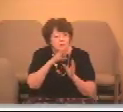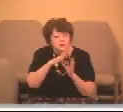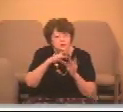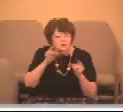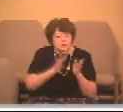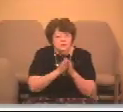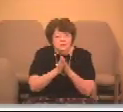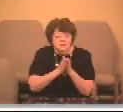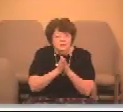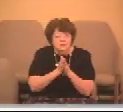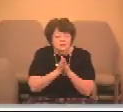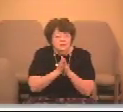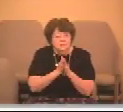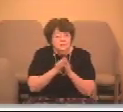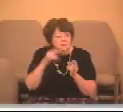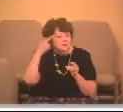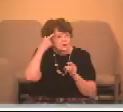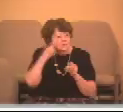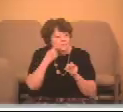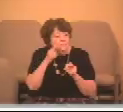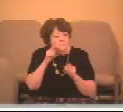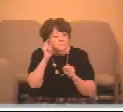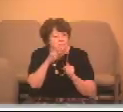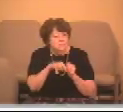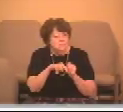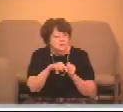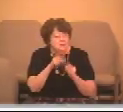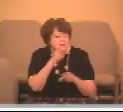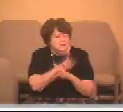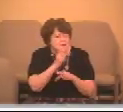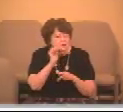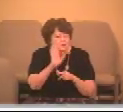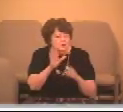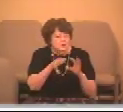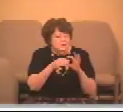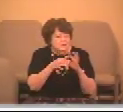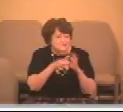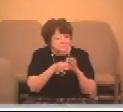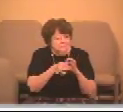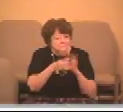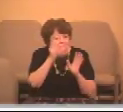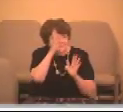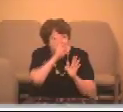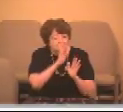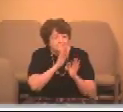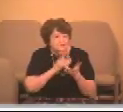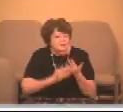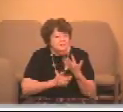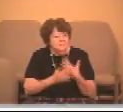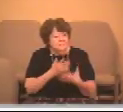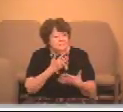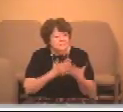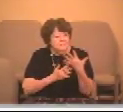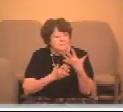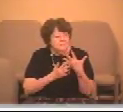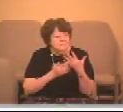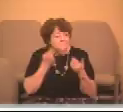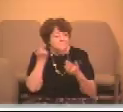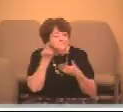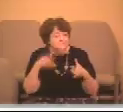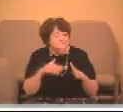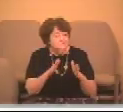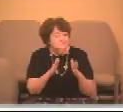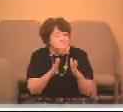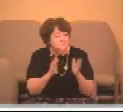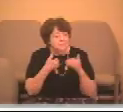keep your connection to God on fire. The only way to be joyful in hope and patient